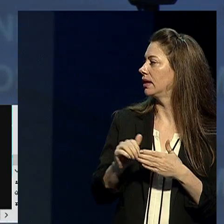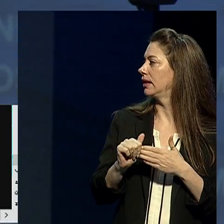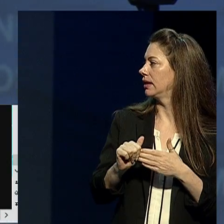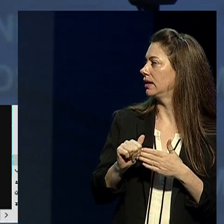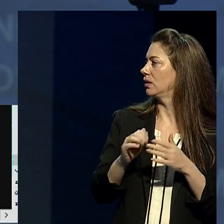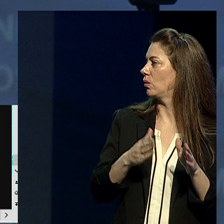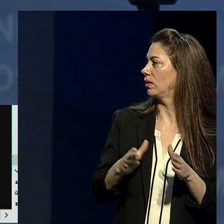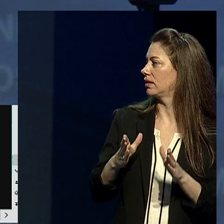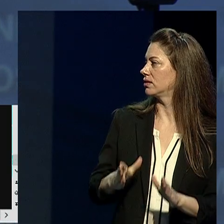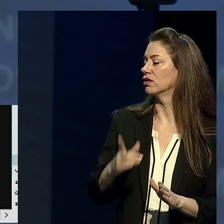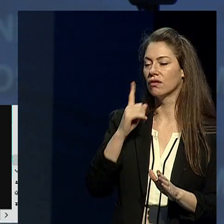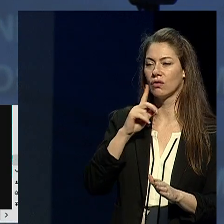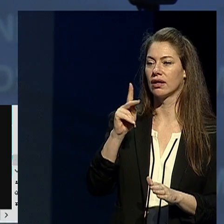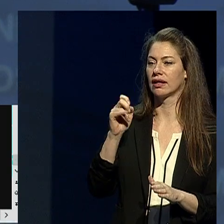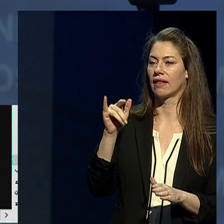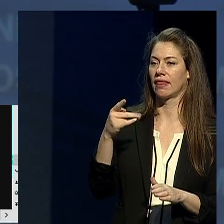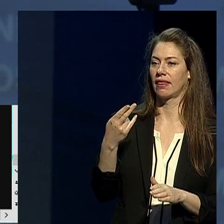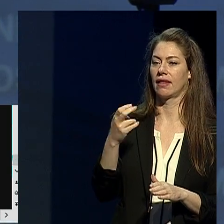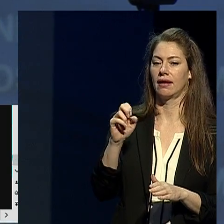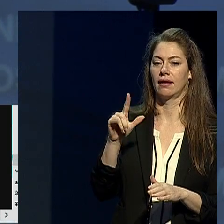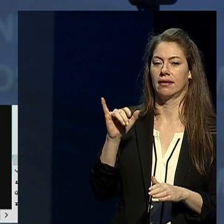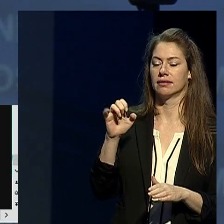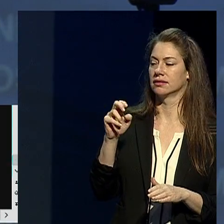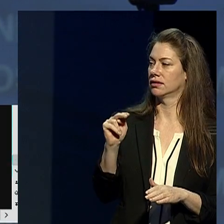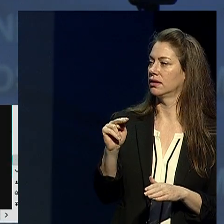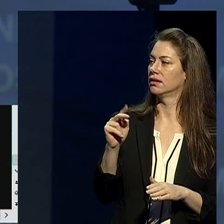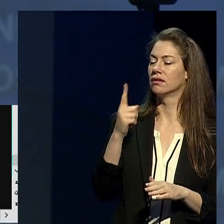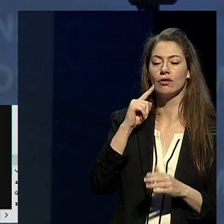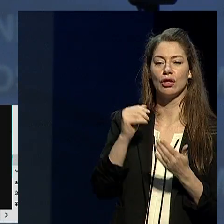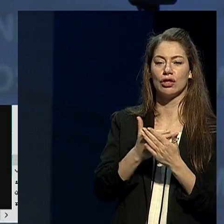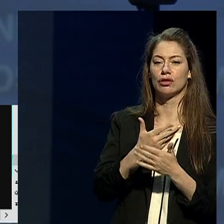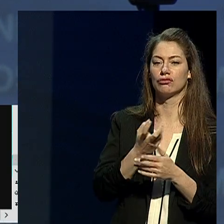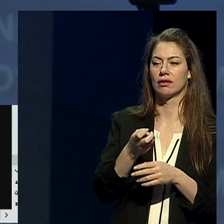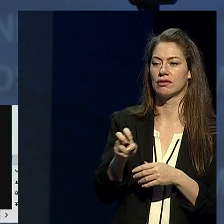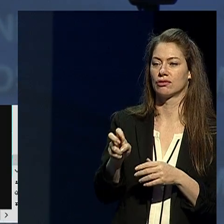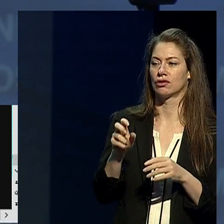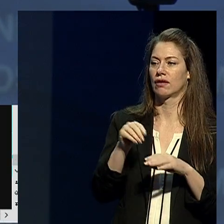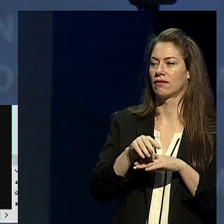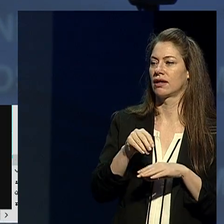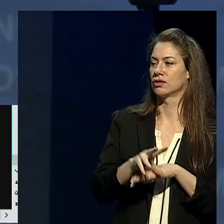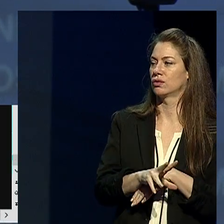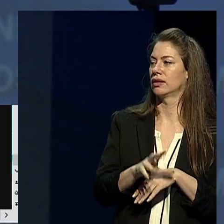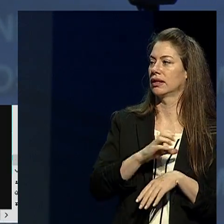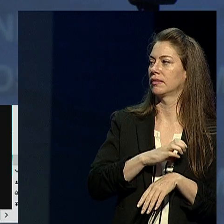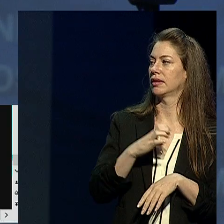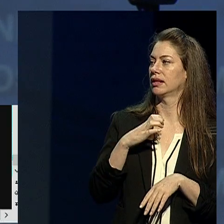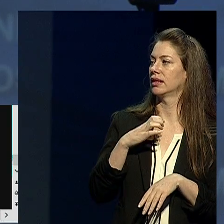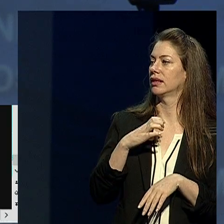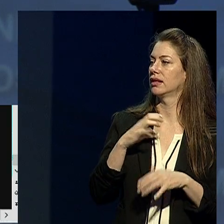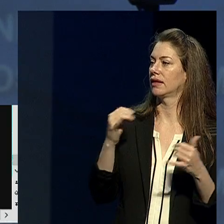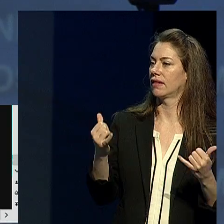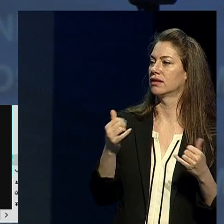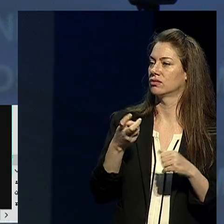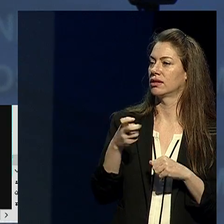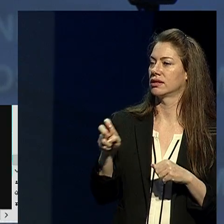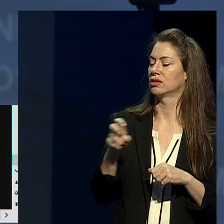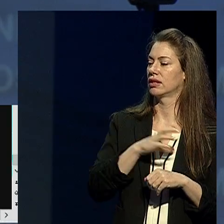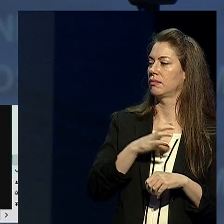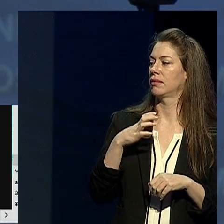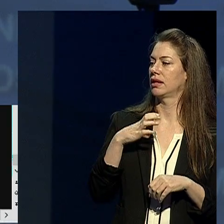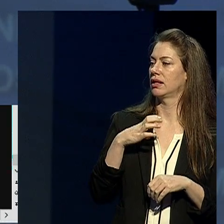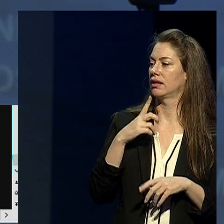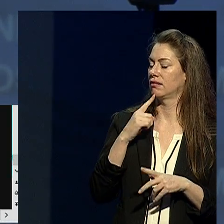organizer for Keith Ellison, to the DNC's new Transition Advisory Committee. This transition committee